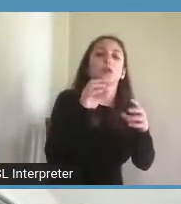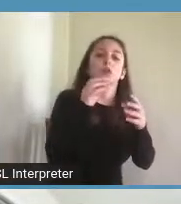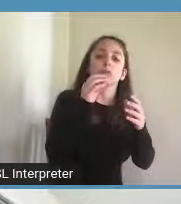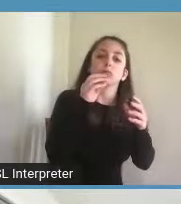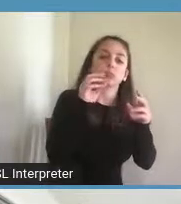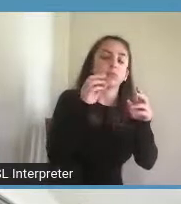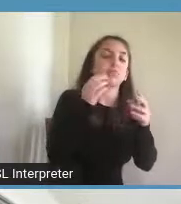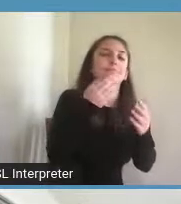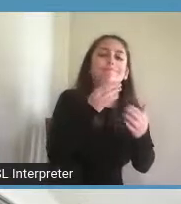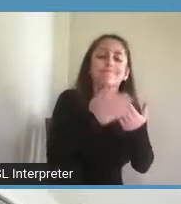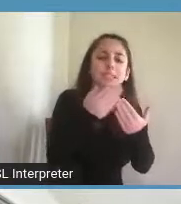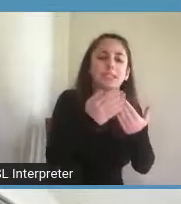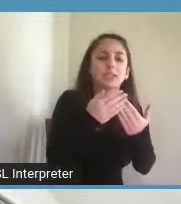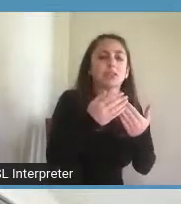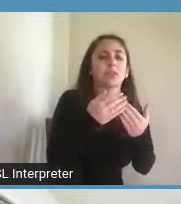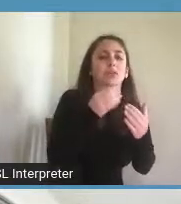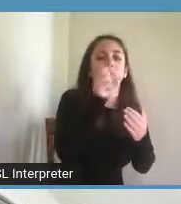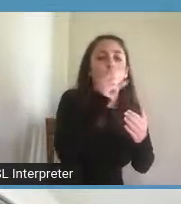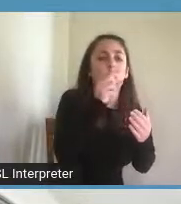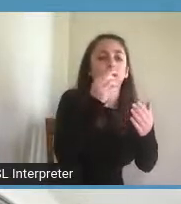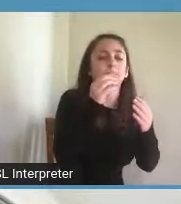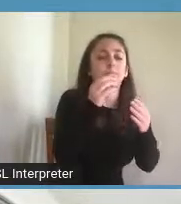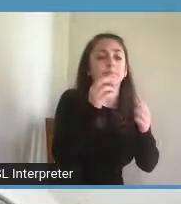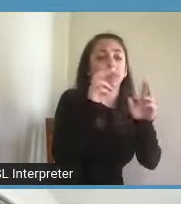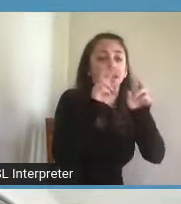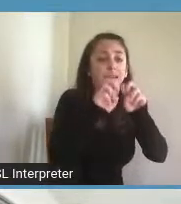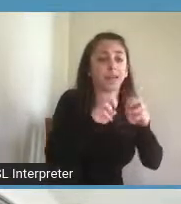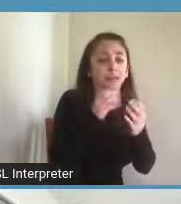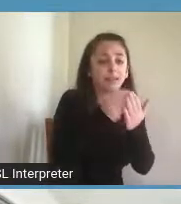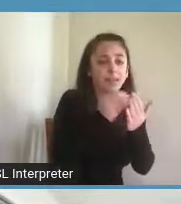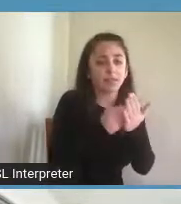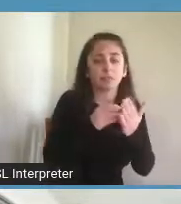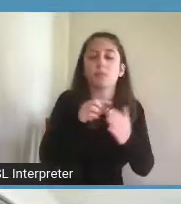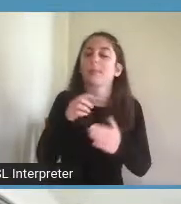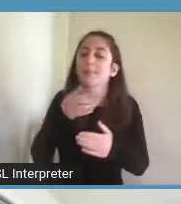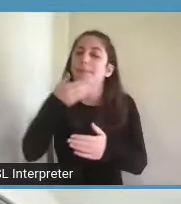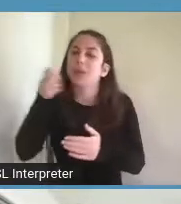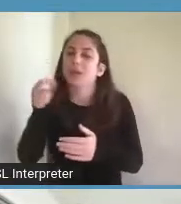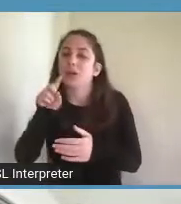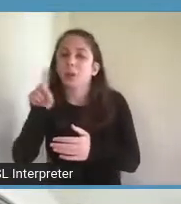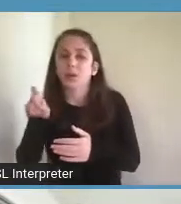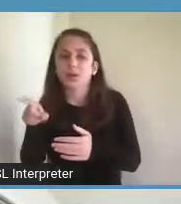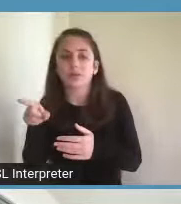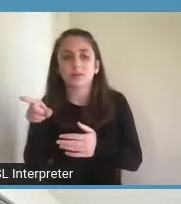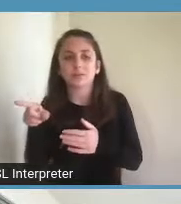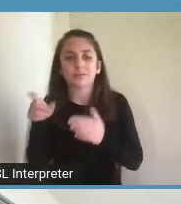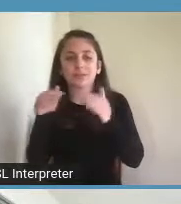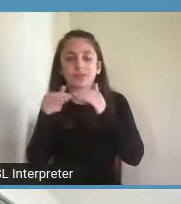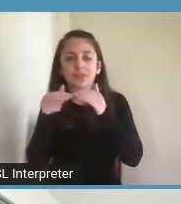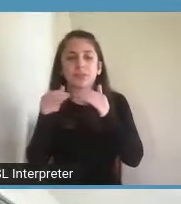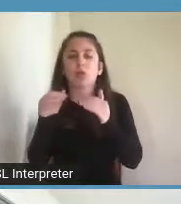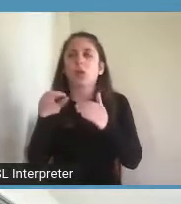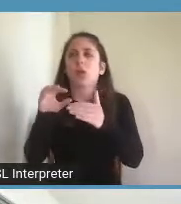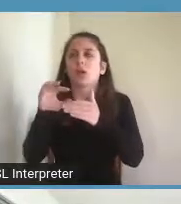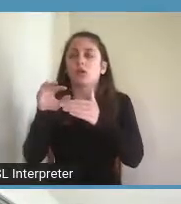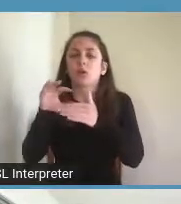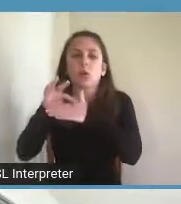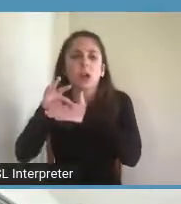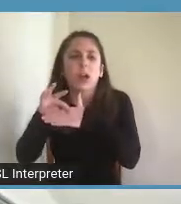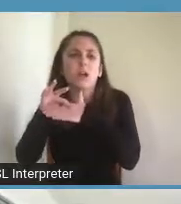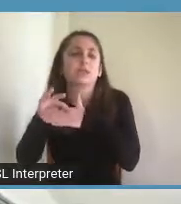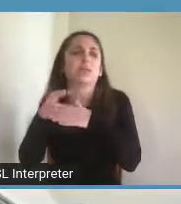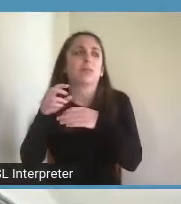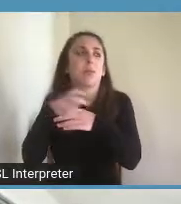how to do that. But a better question, or a question that takes you farther, is, okay, are we creating the kind of content people want?